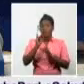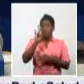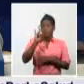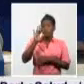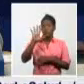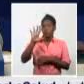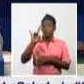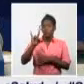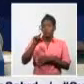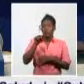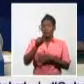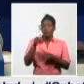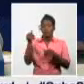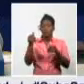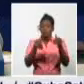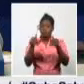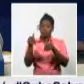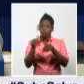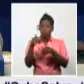11,530 of which